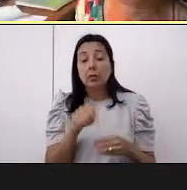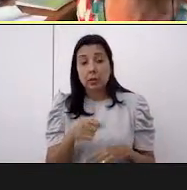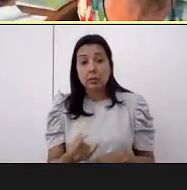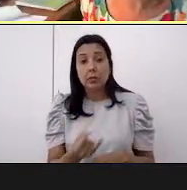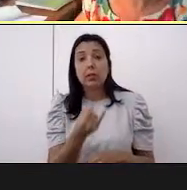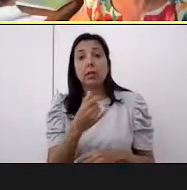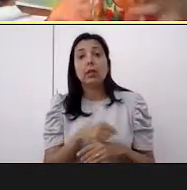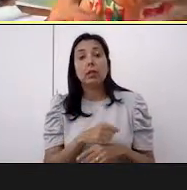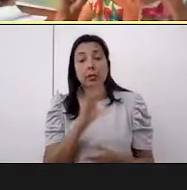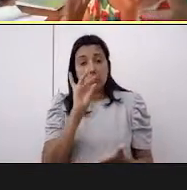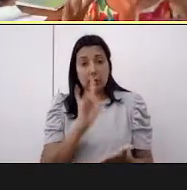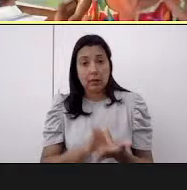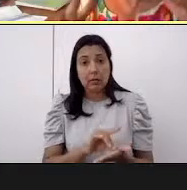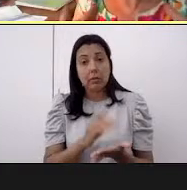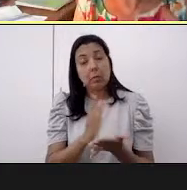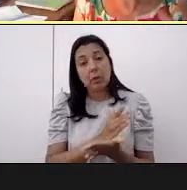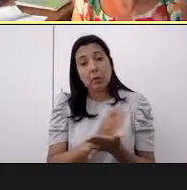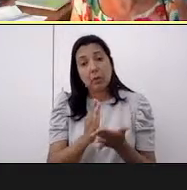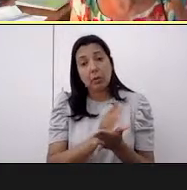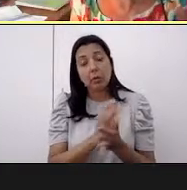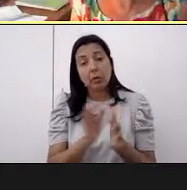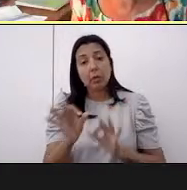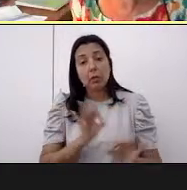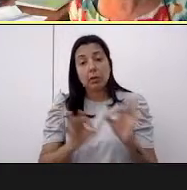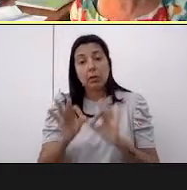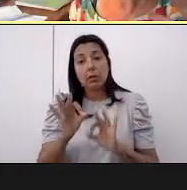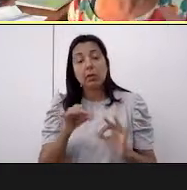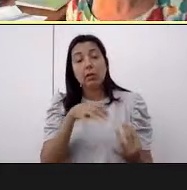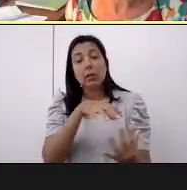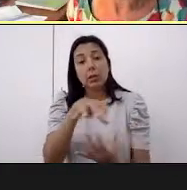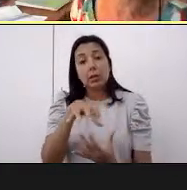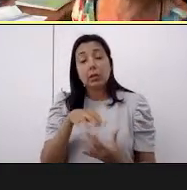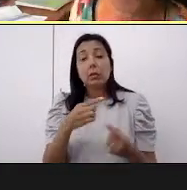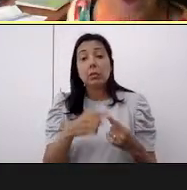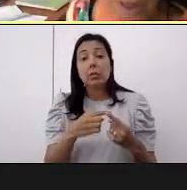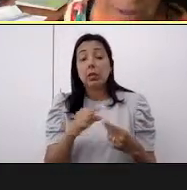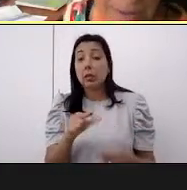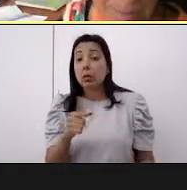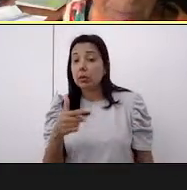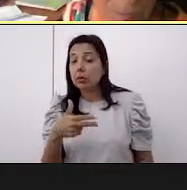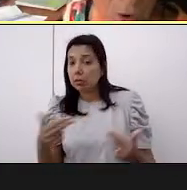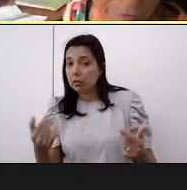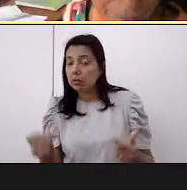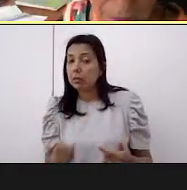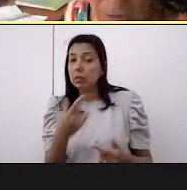organization, because the other important thing to understand here is the role